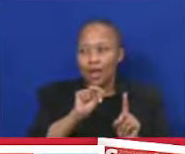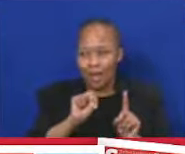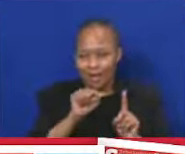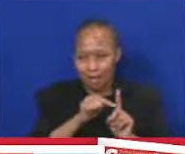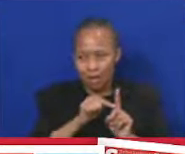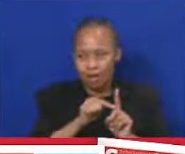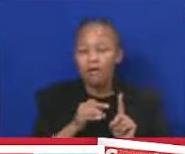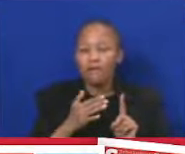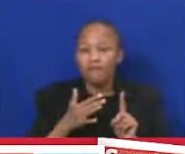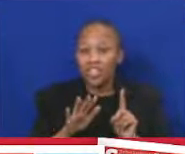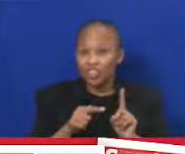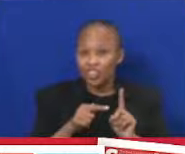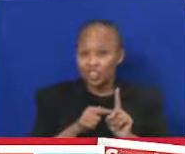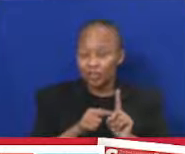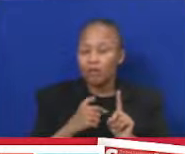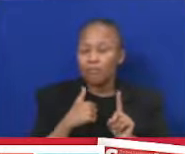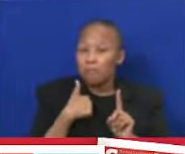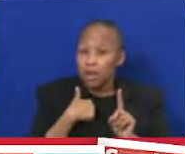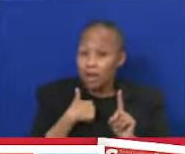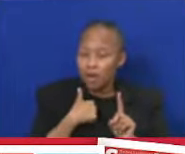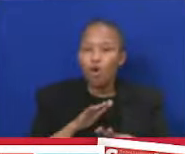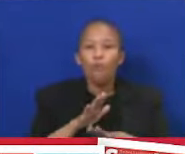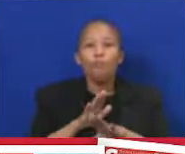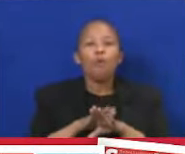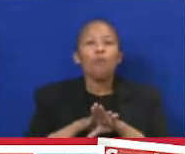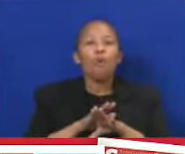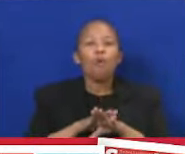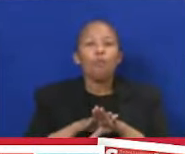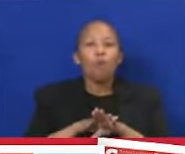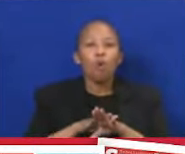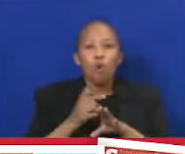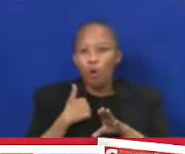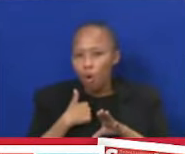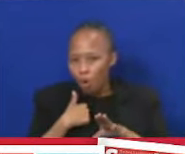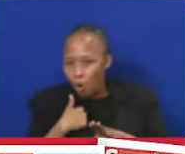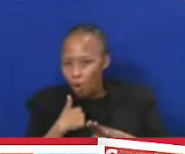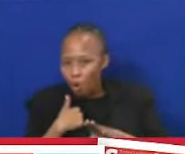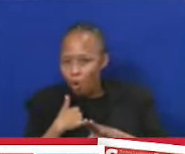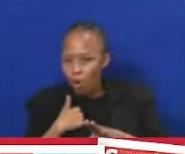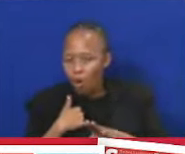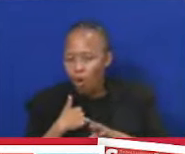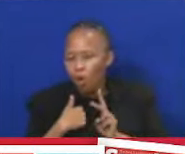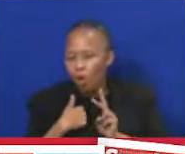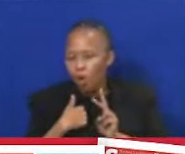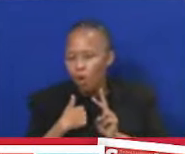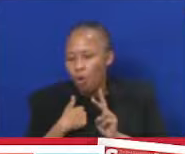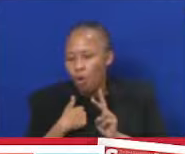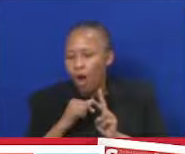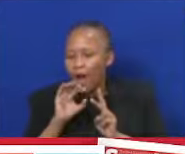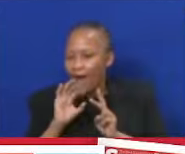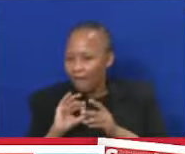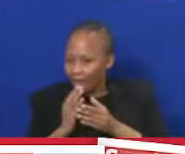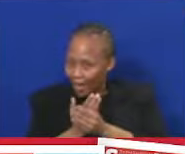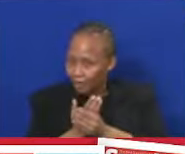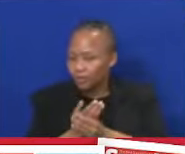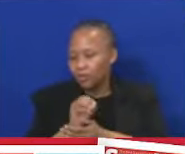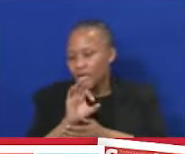Furthermore, I was also assigned with Wildebreg case 315 of